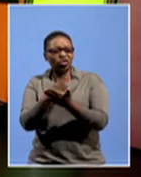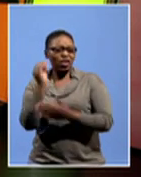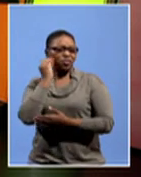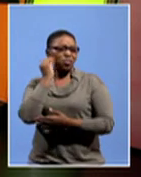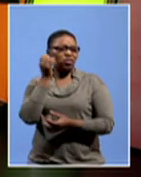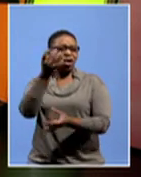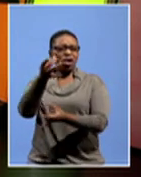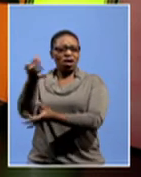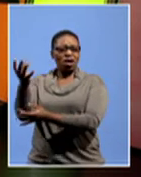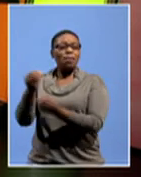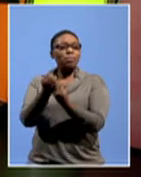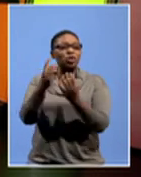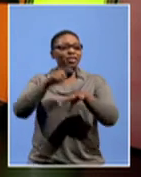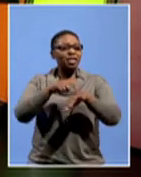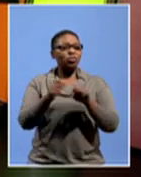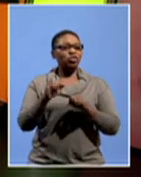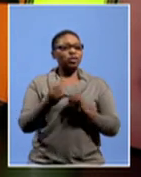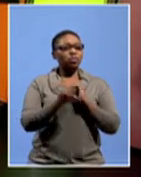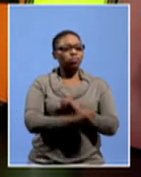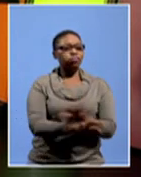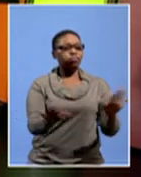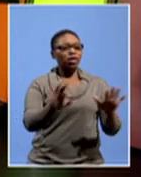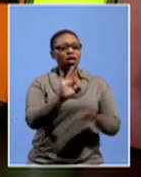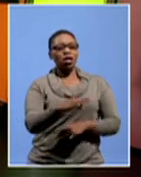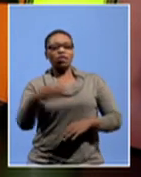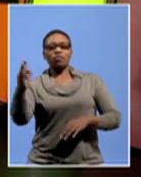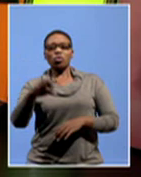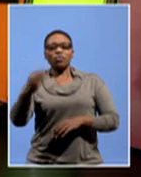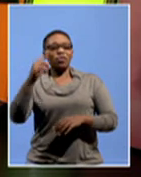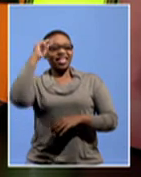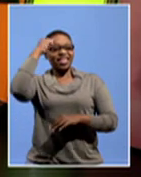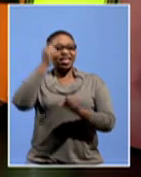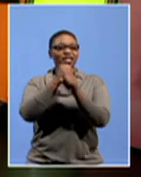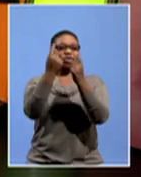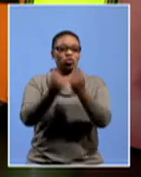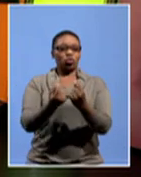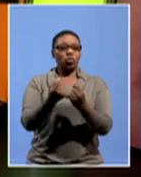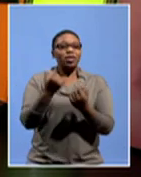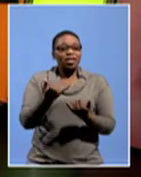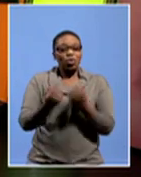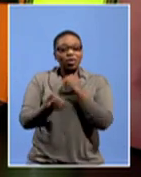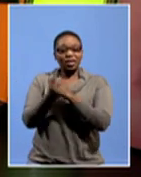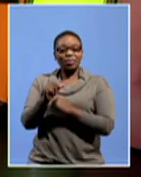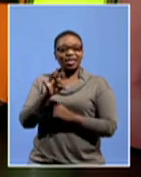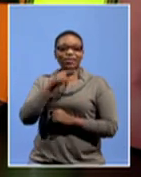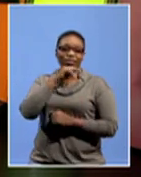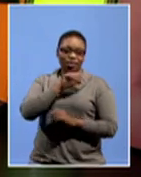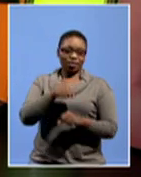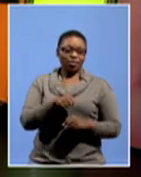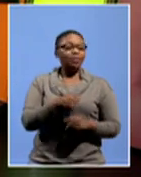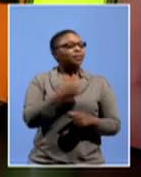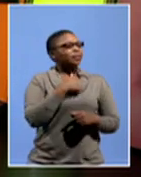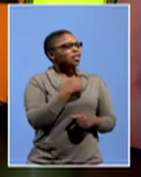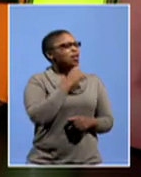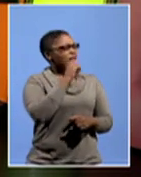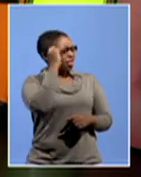just forward without thinking. Yep. Why is there a consequence for that if it's fake news? So I guess there's a consequence